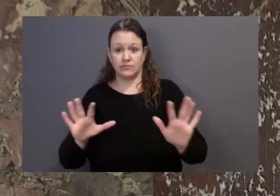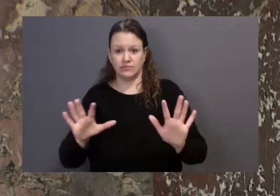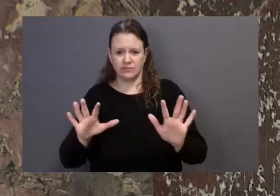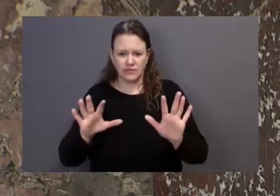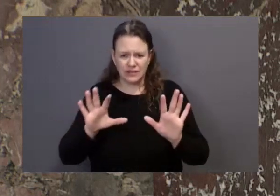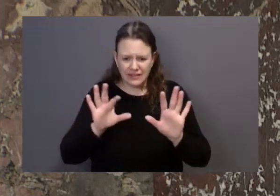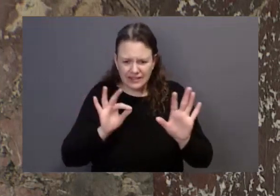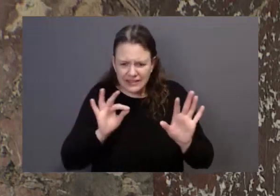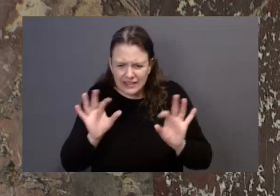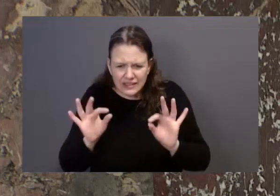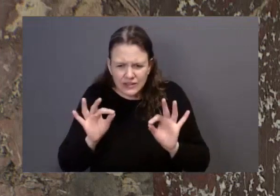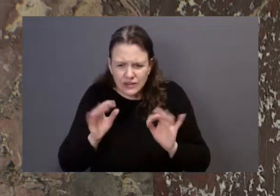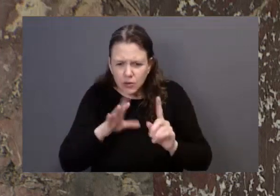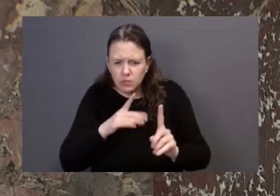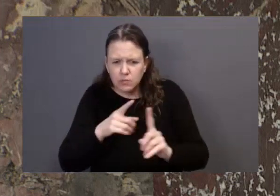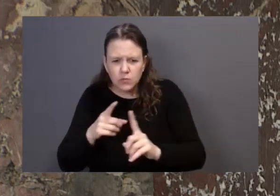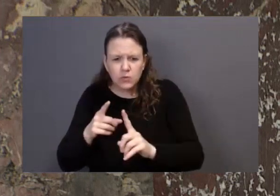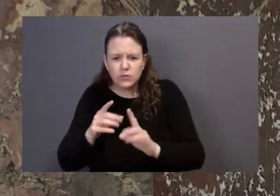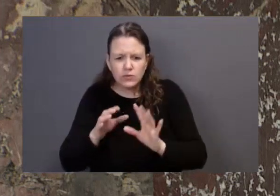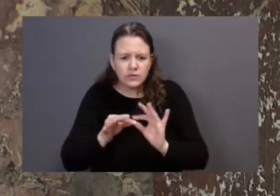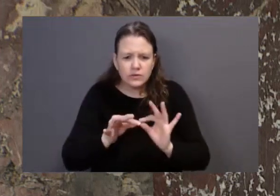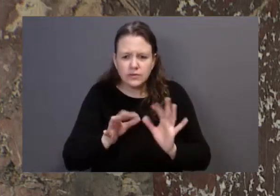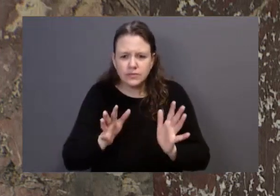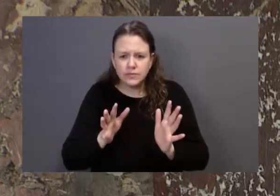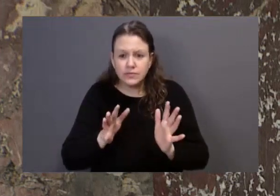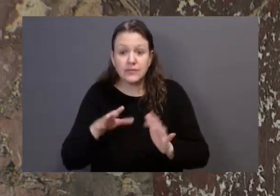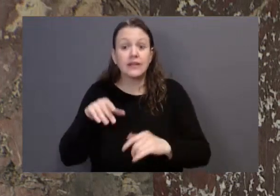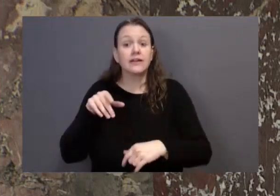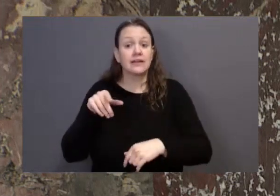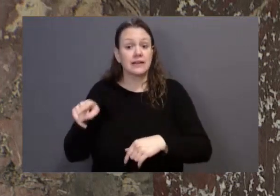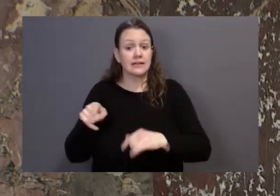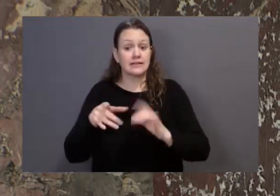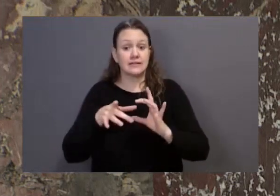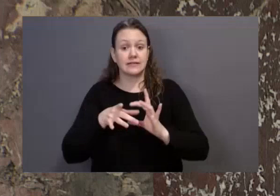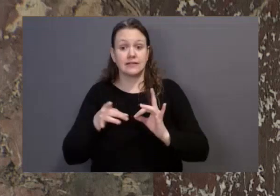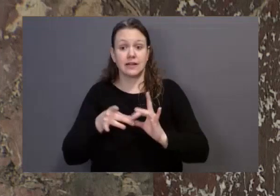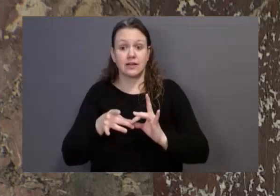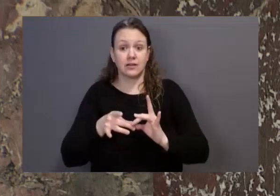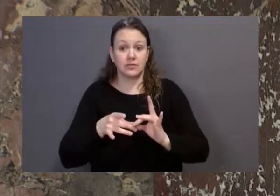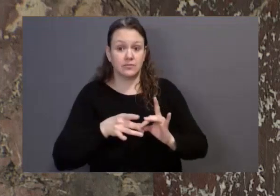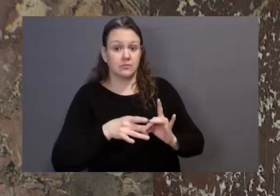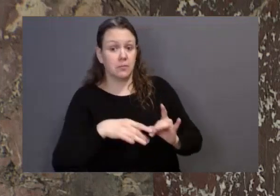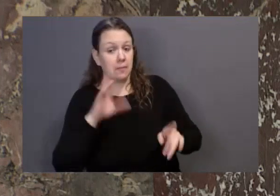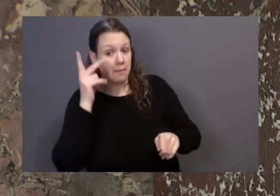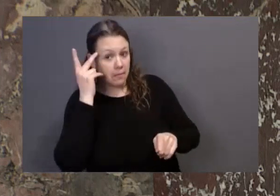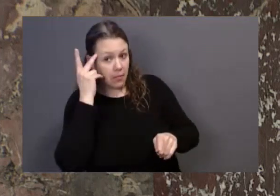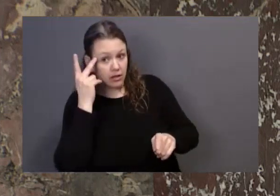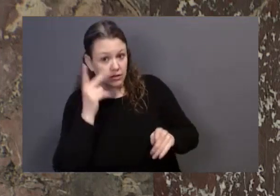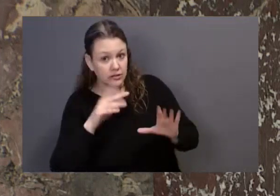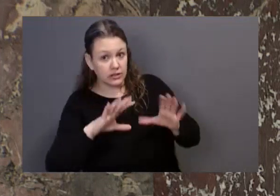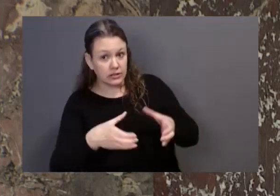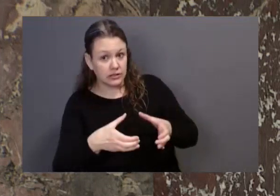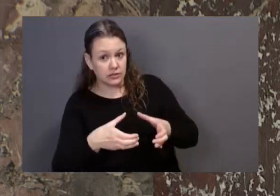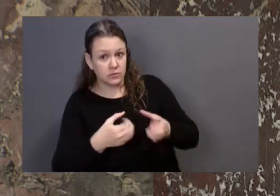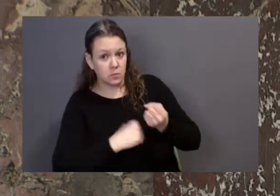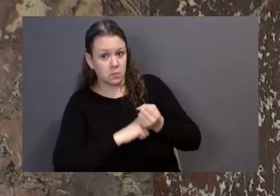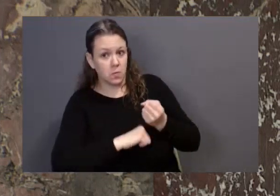party will support people going to local schools, threatening